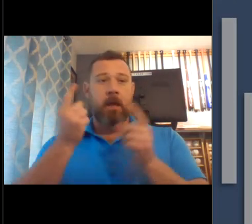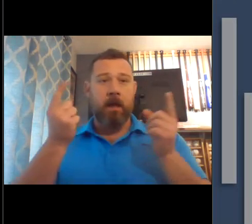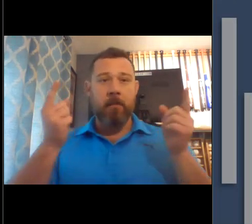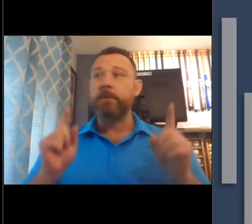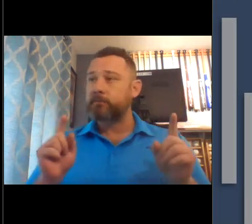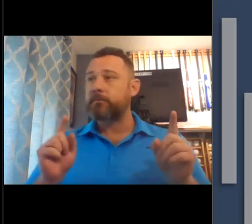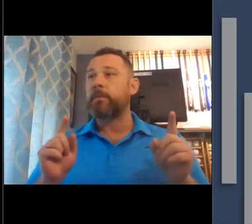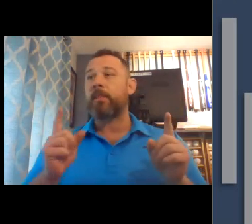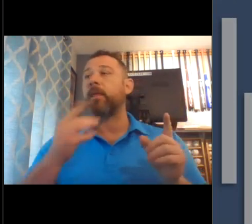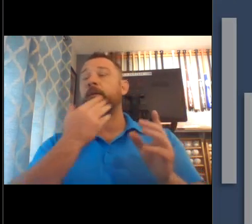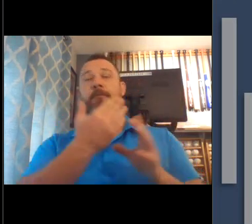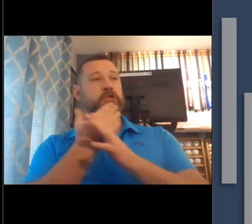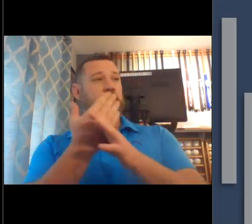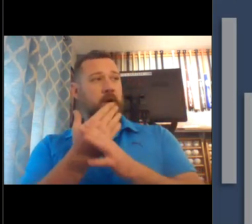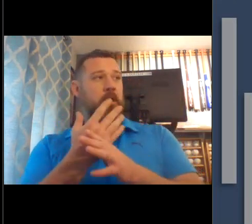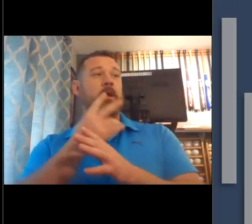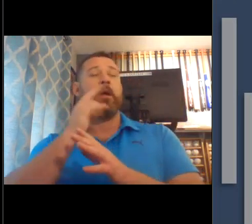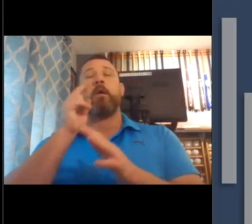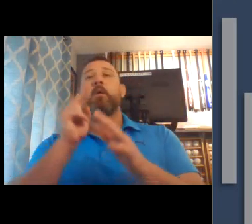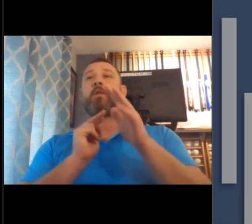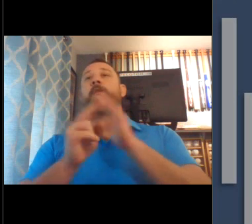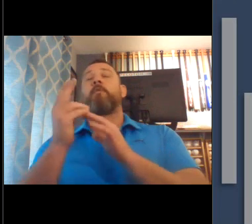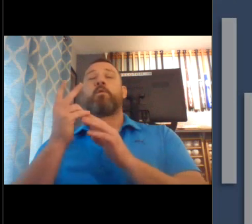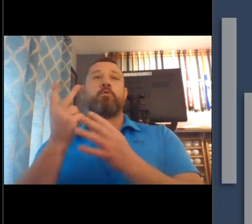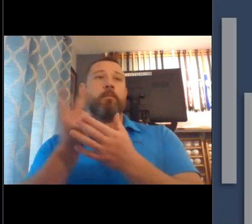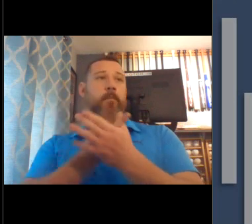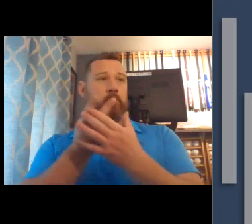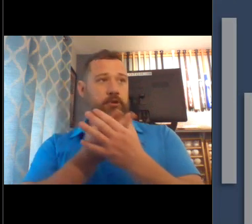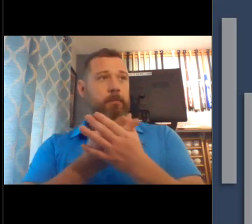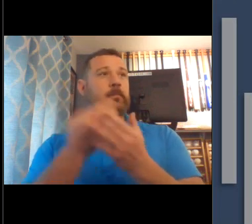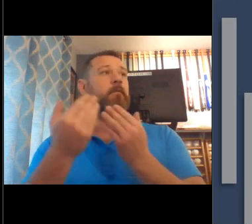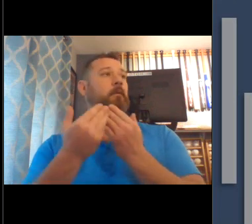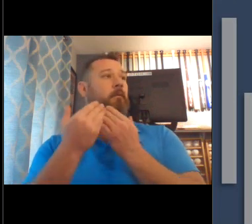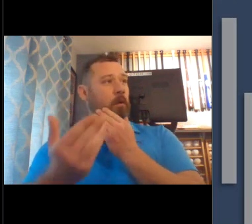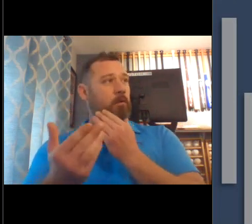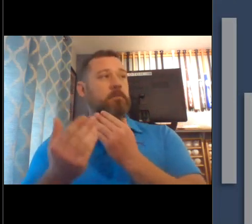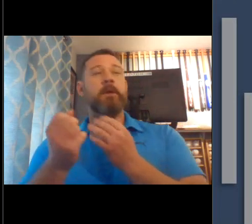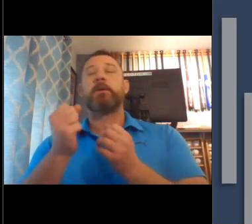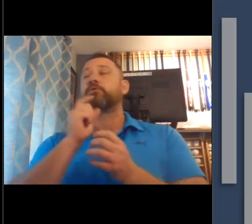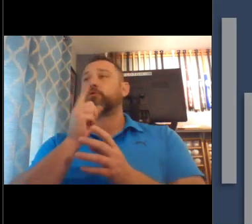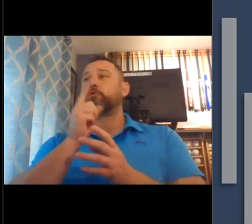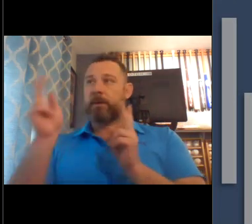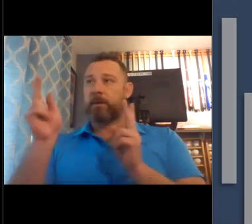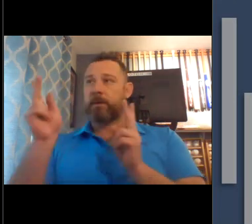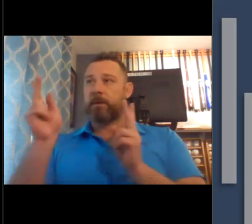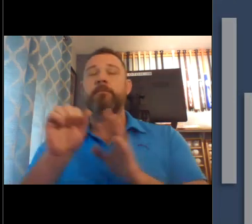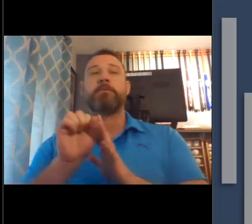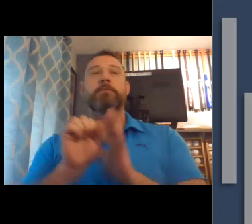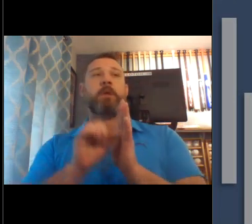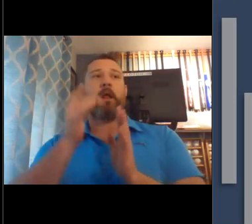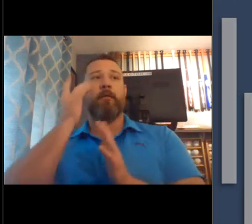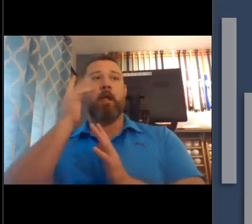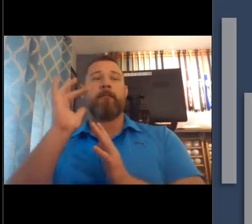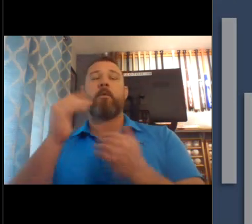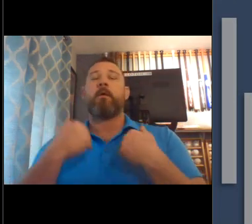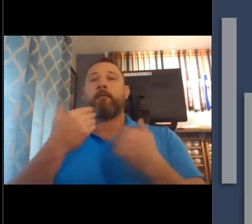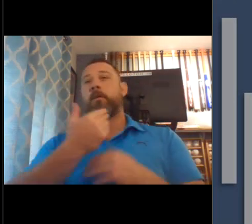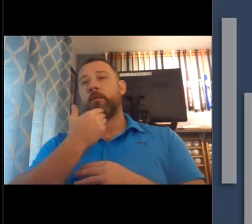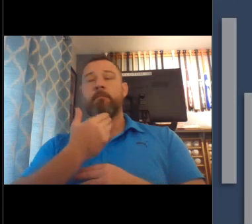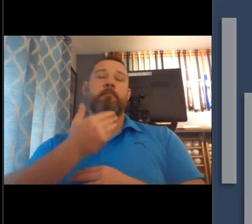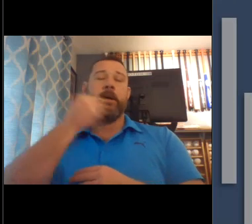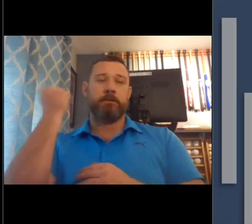And we certainly look forward to a partnership moving forward to make sure that the people of the state of California have the best of the best.